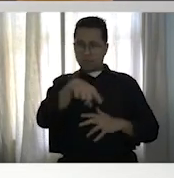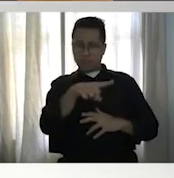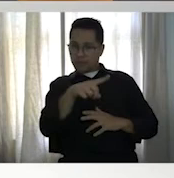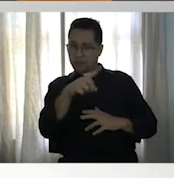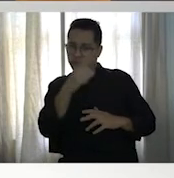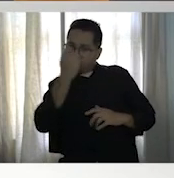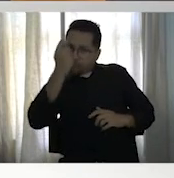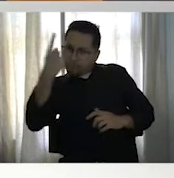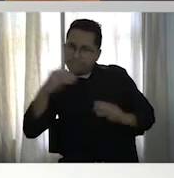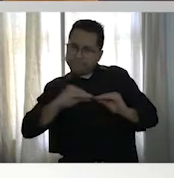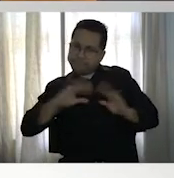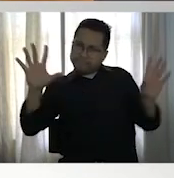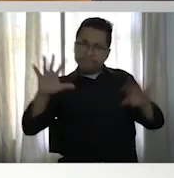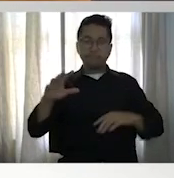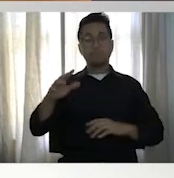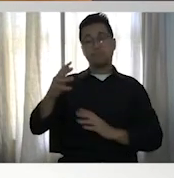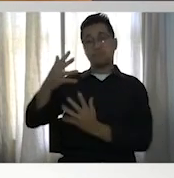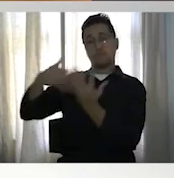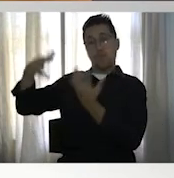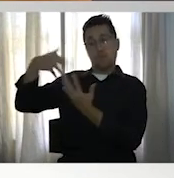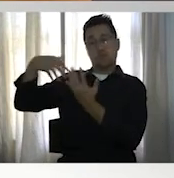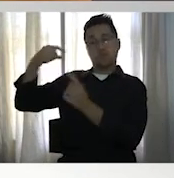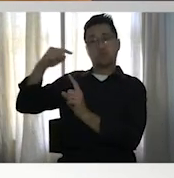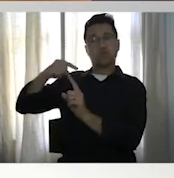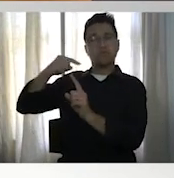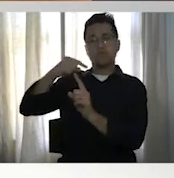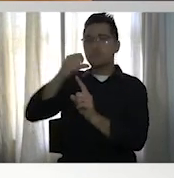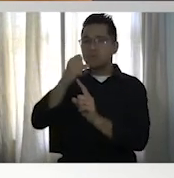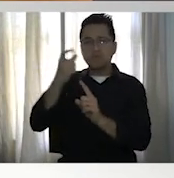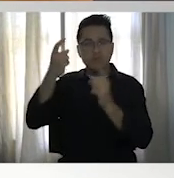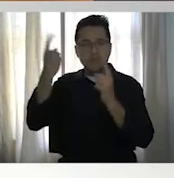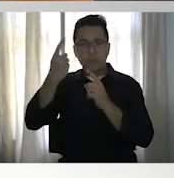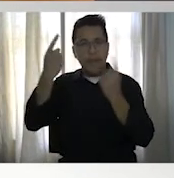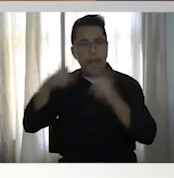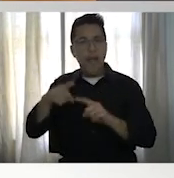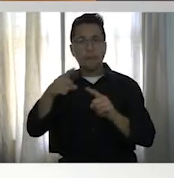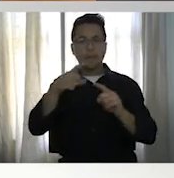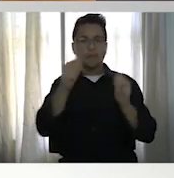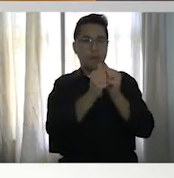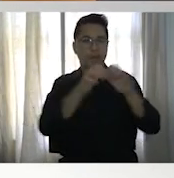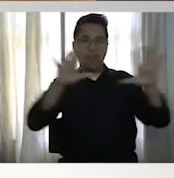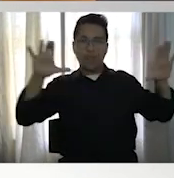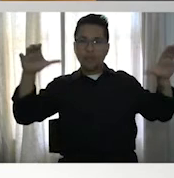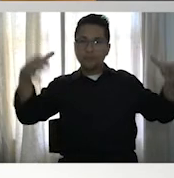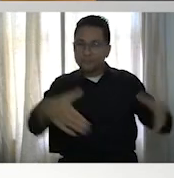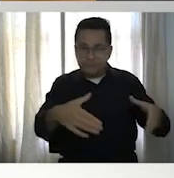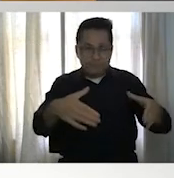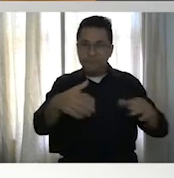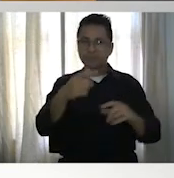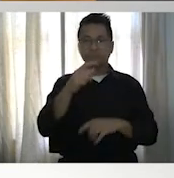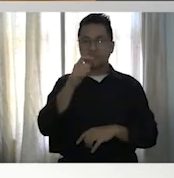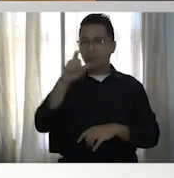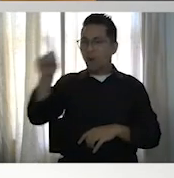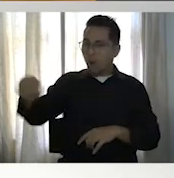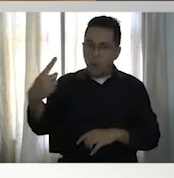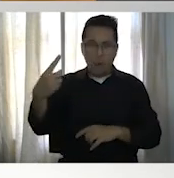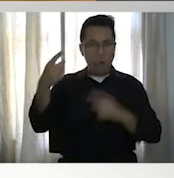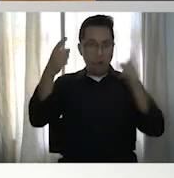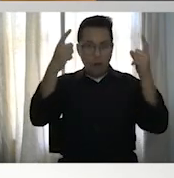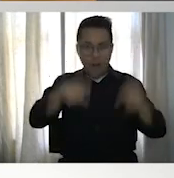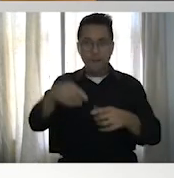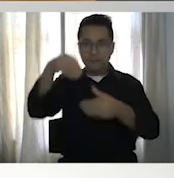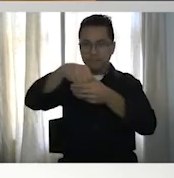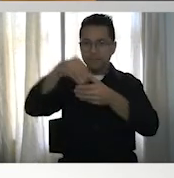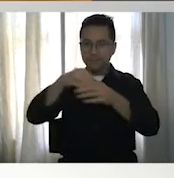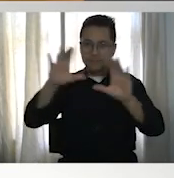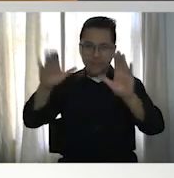today is that being social isn't something that happens in a social group. It's not only happening in a classroom. It's not